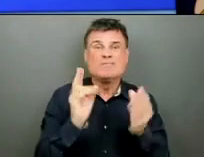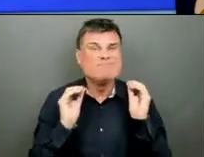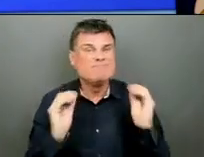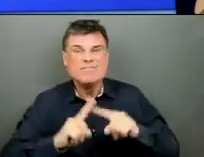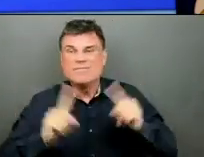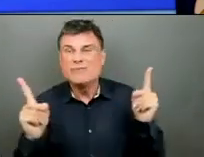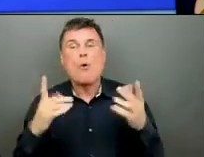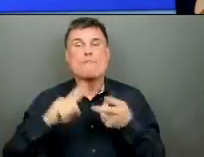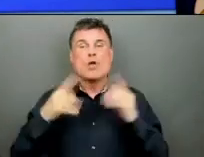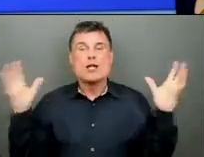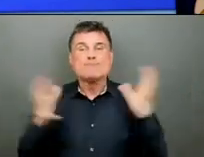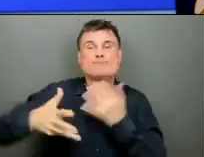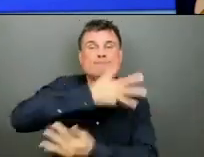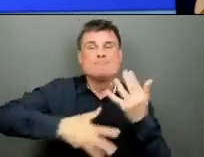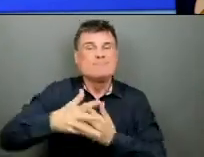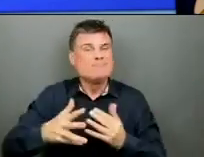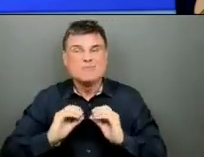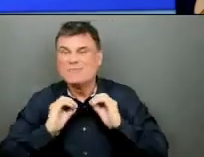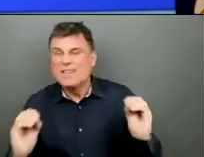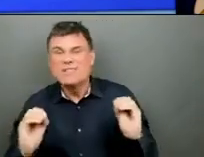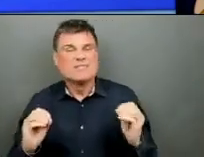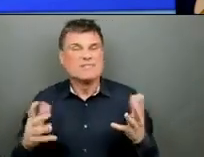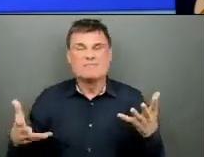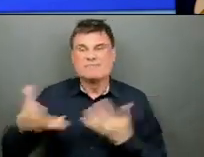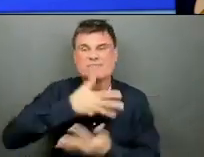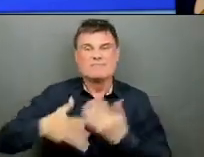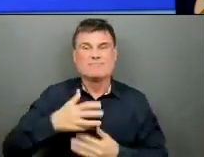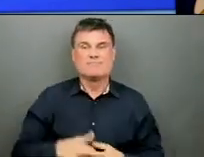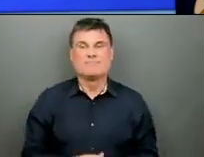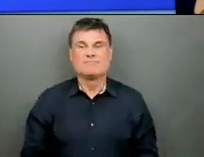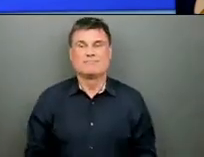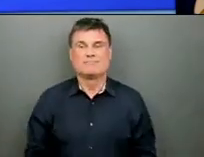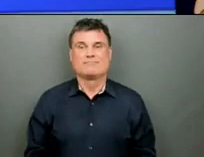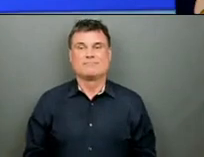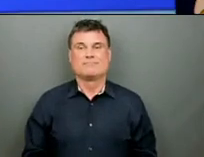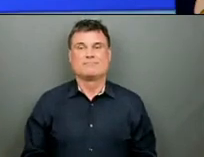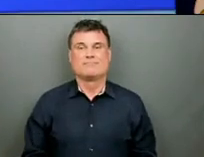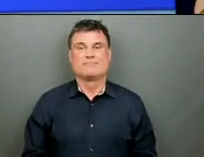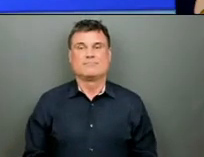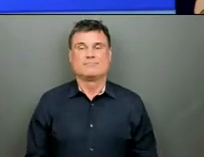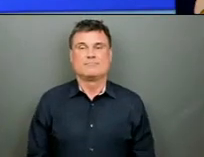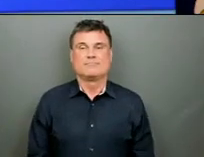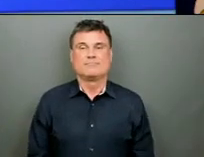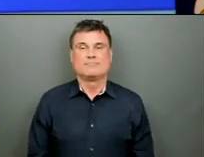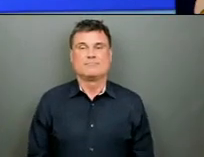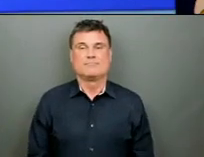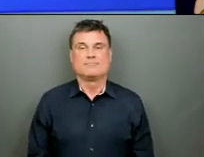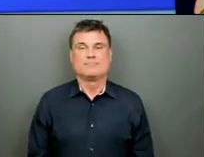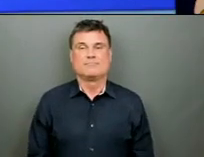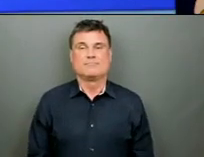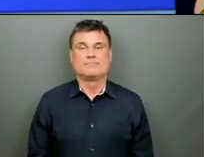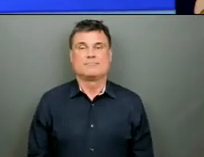livelihoods going as possible during extremely challenging times, we have seen, as Ravi said, a disproportionate impact on the most